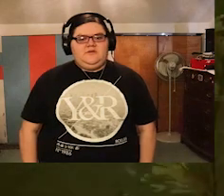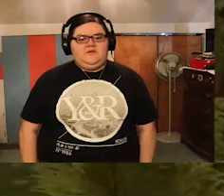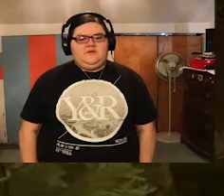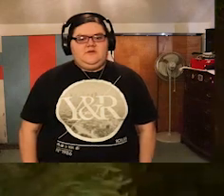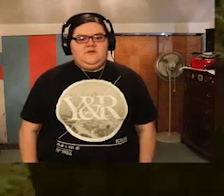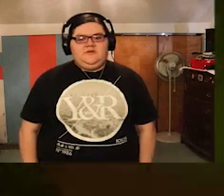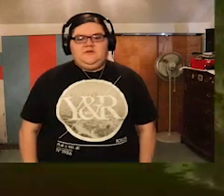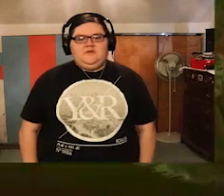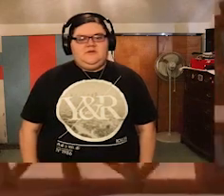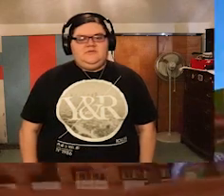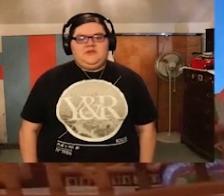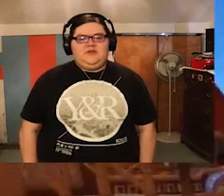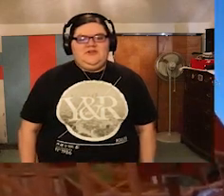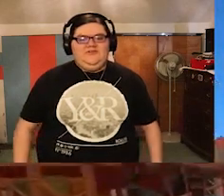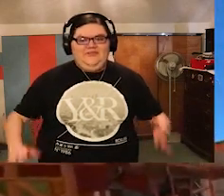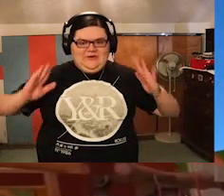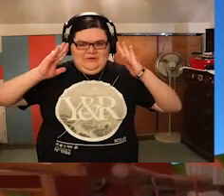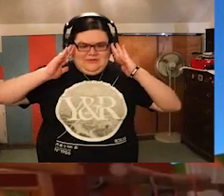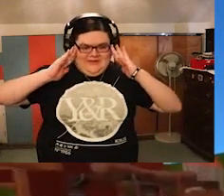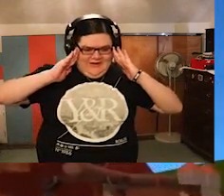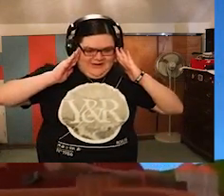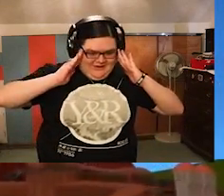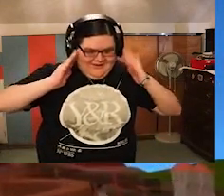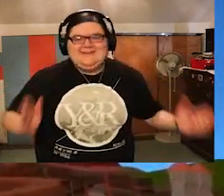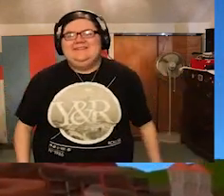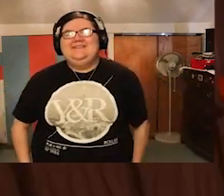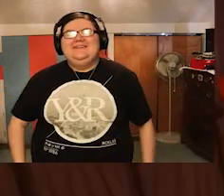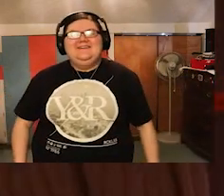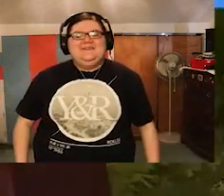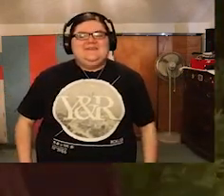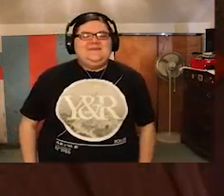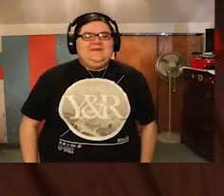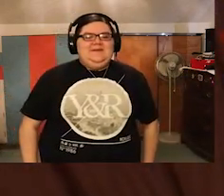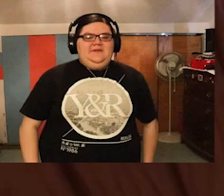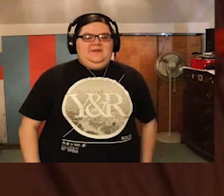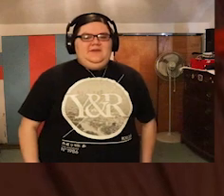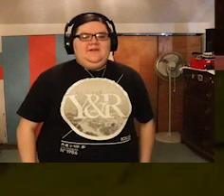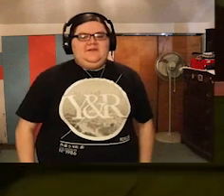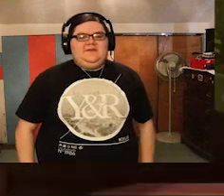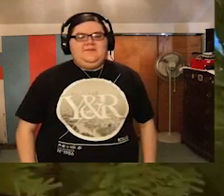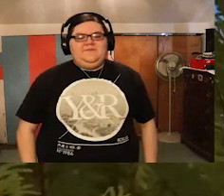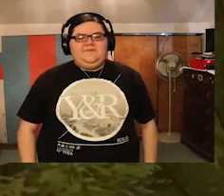There is. You see my... Like, someone could try this. So confused. I'm doing it. Where?